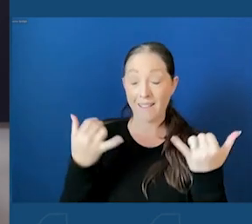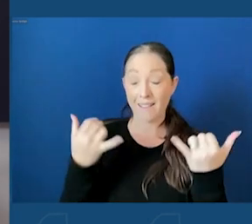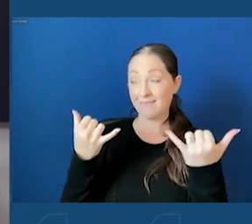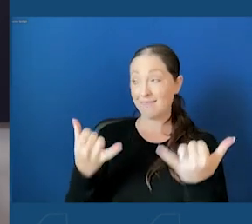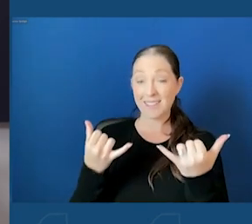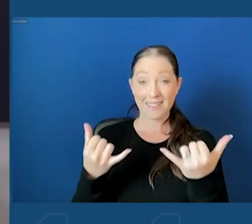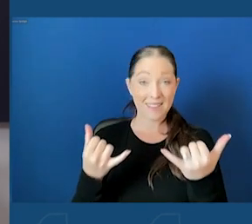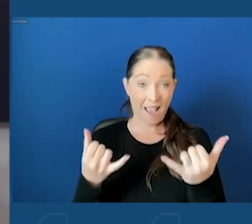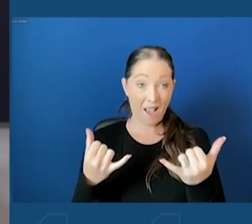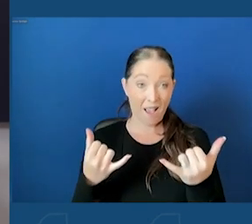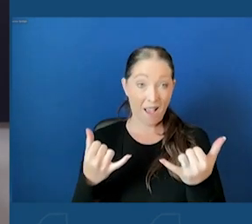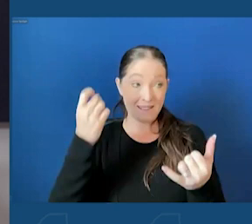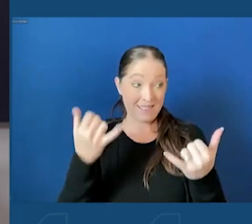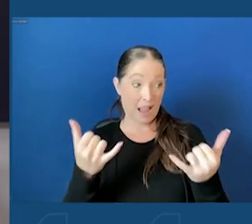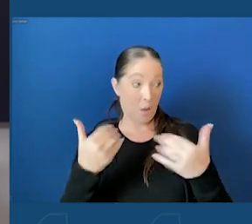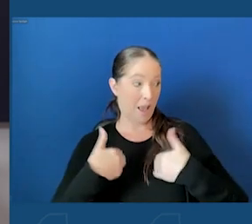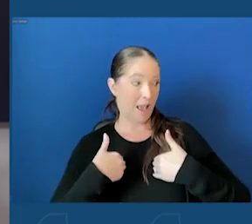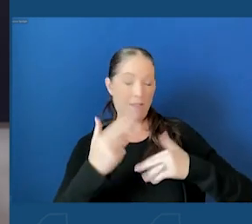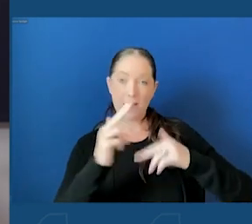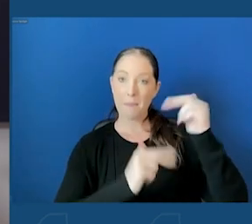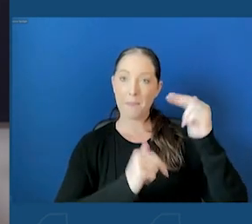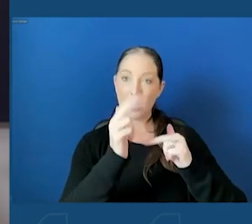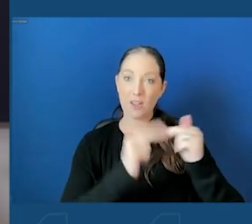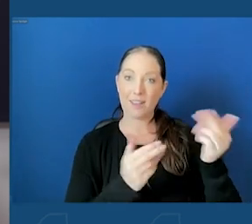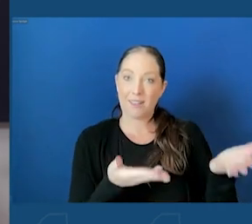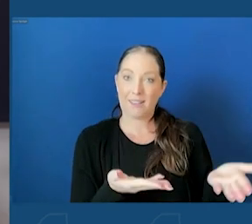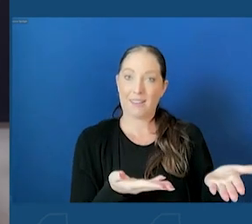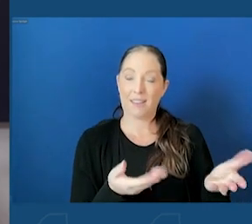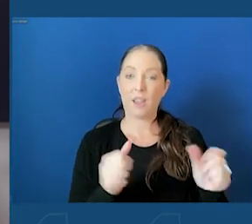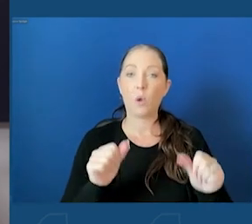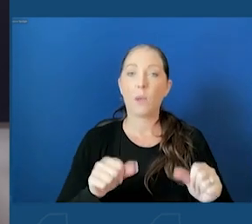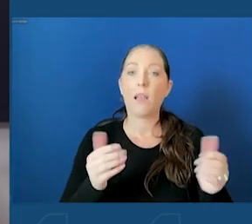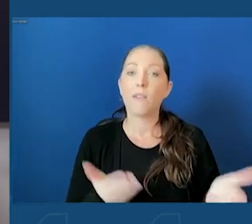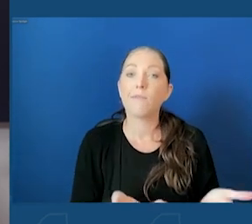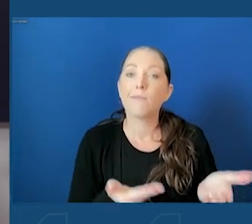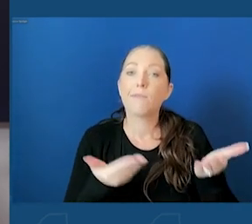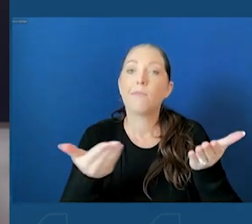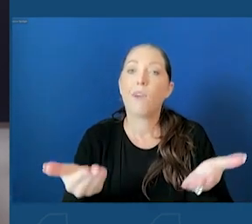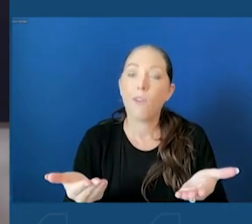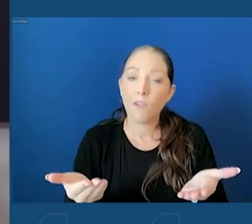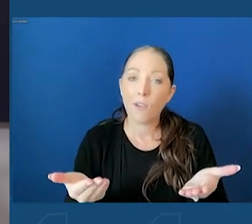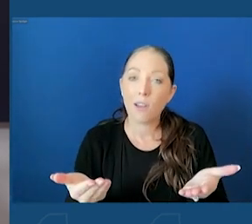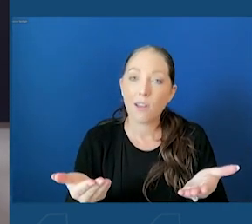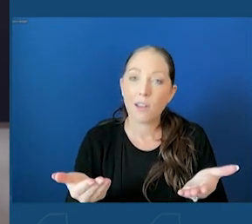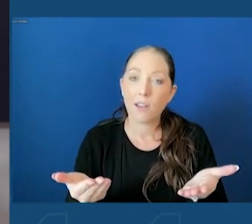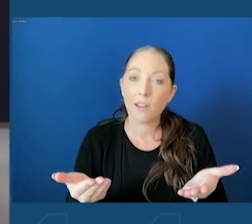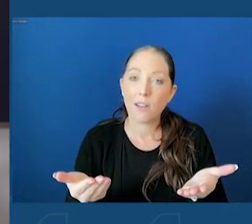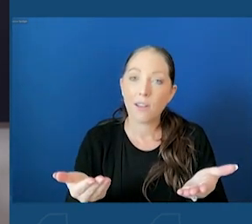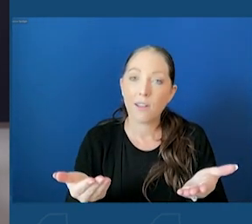we have this building, we're able to offer it and offer it adequately.